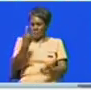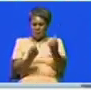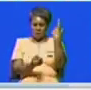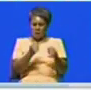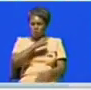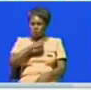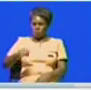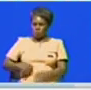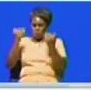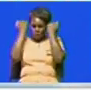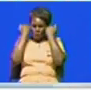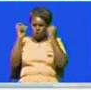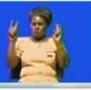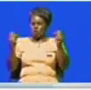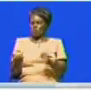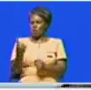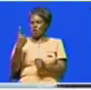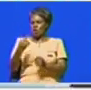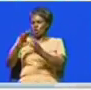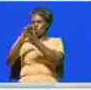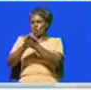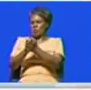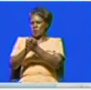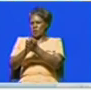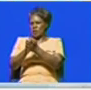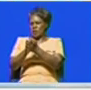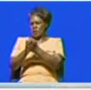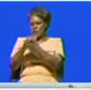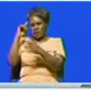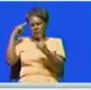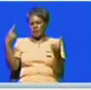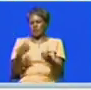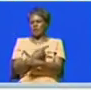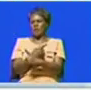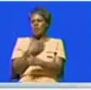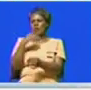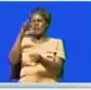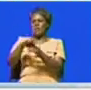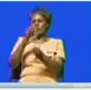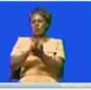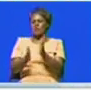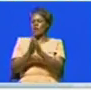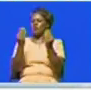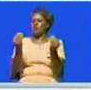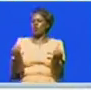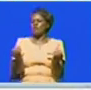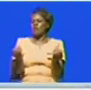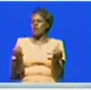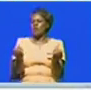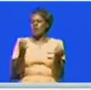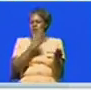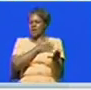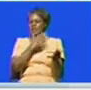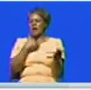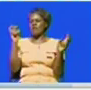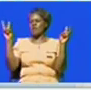the Supreme Court has raised issues and Jubilee thinks they should not have decided that way, so they want us to go for election without addressing them. When NASA has raised